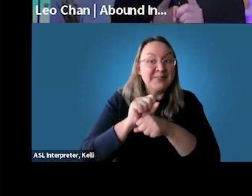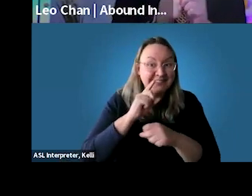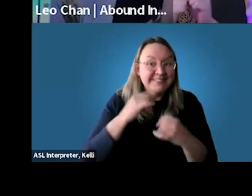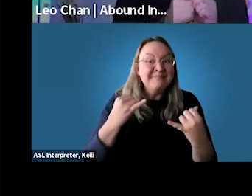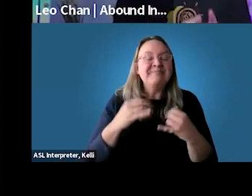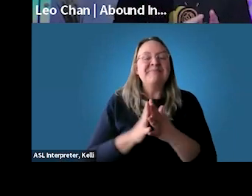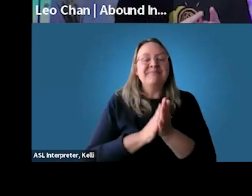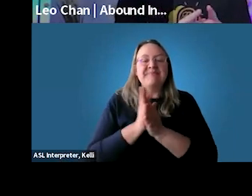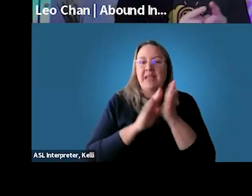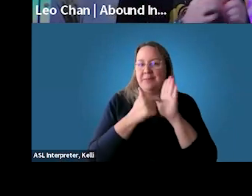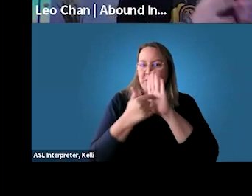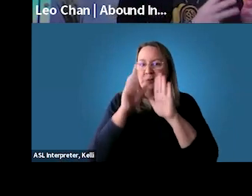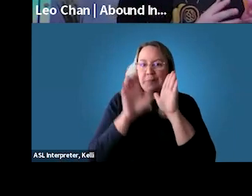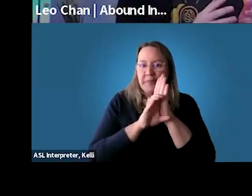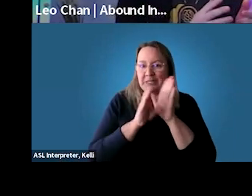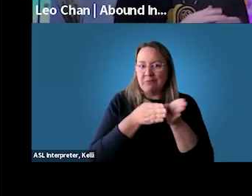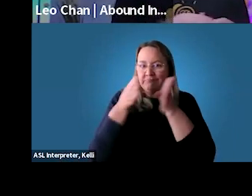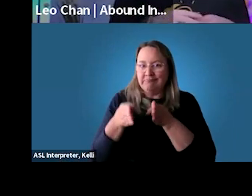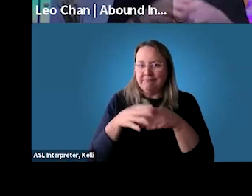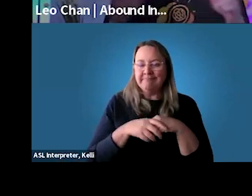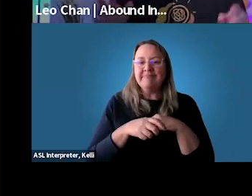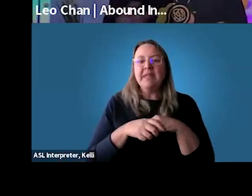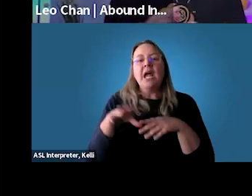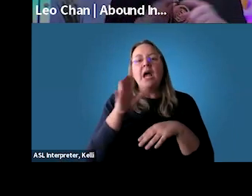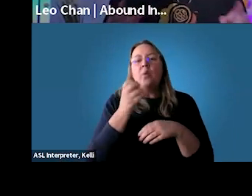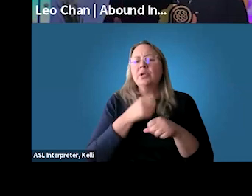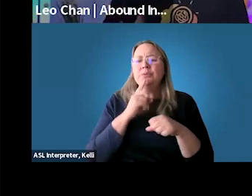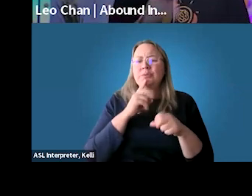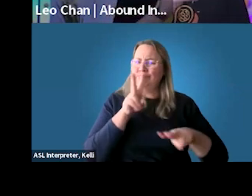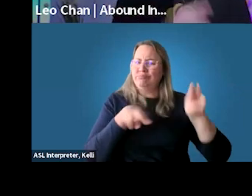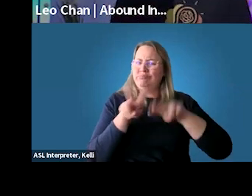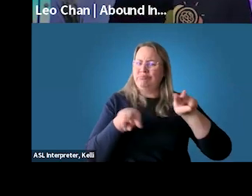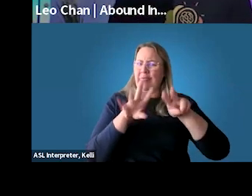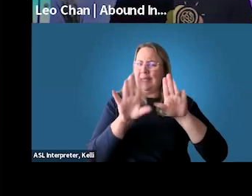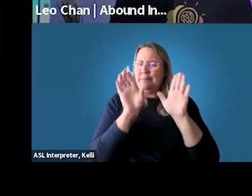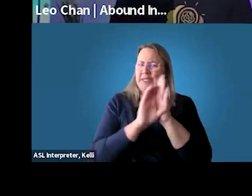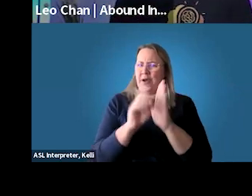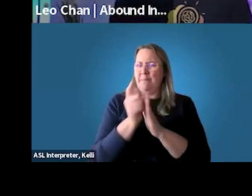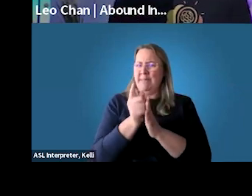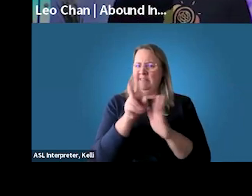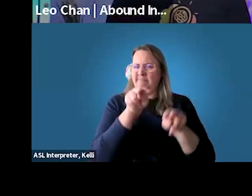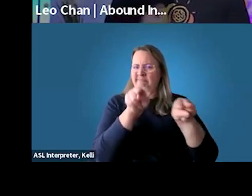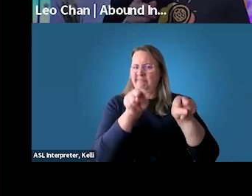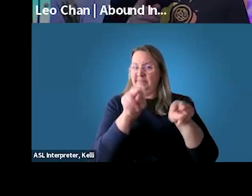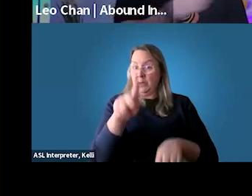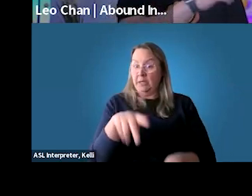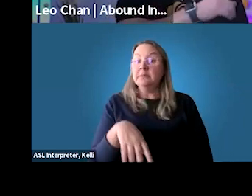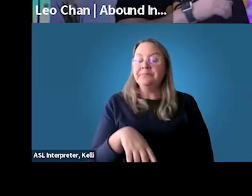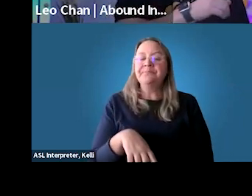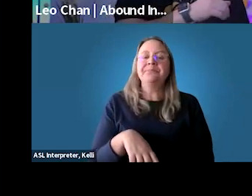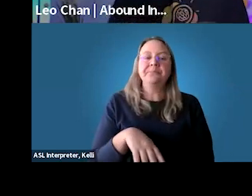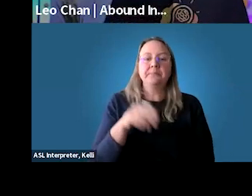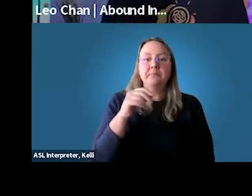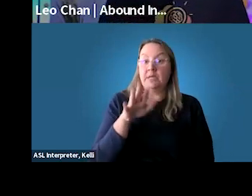show you a picture on the next slide. And I just want you to observe what's going on. I'm going to give you about a minute to look at this photo. All right.